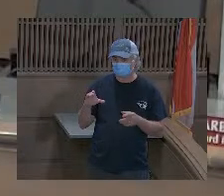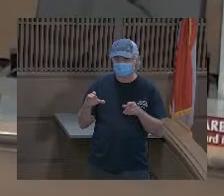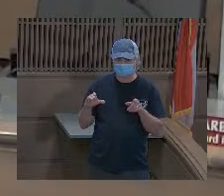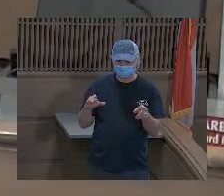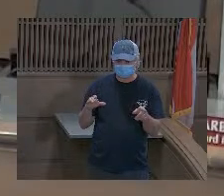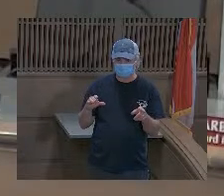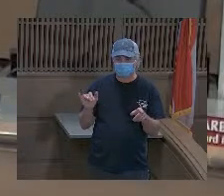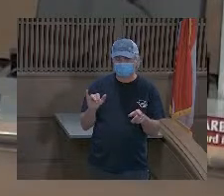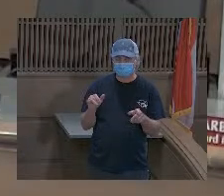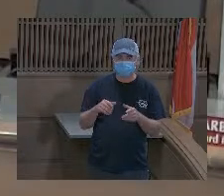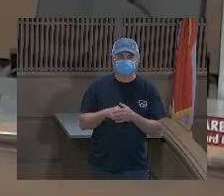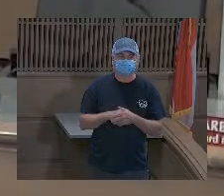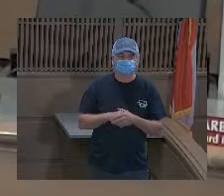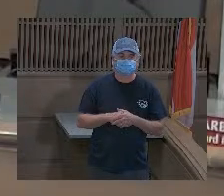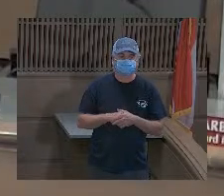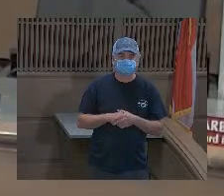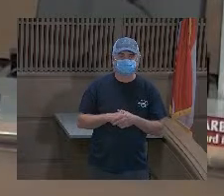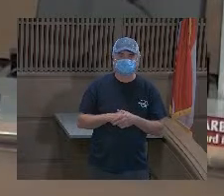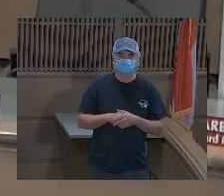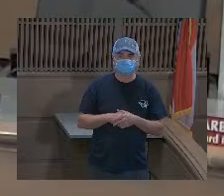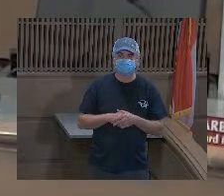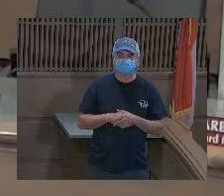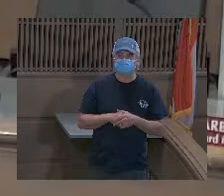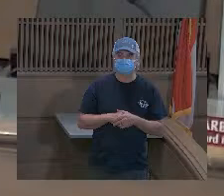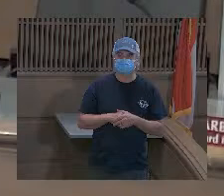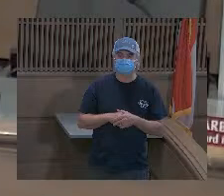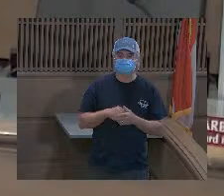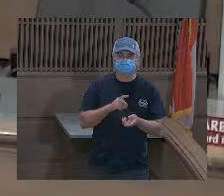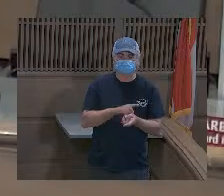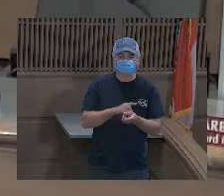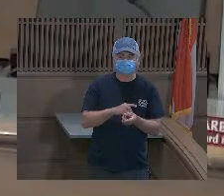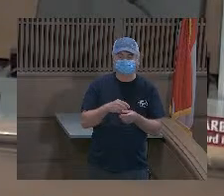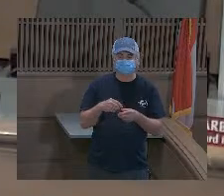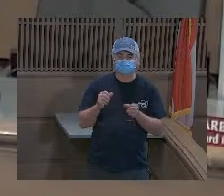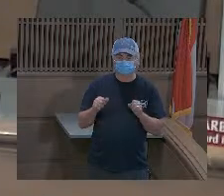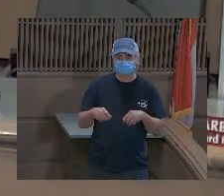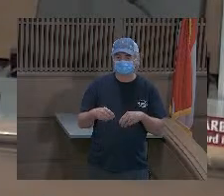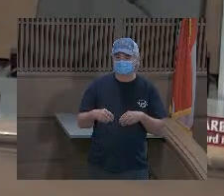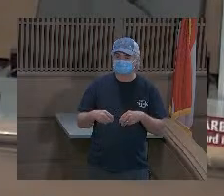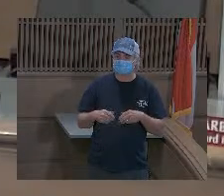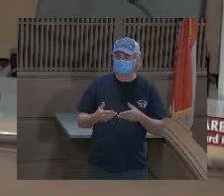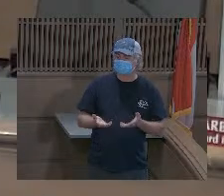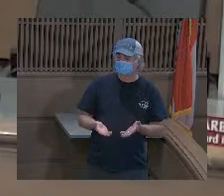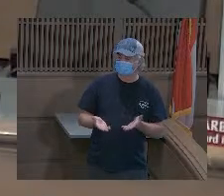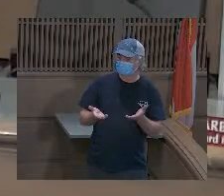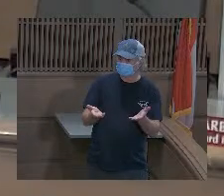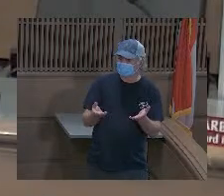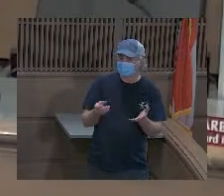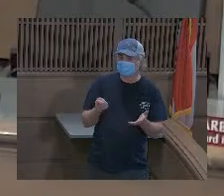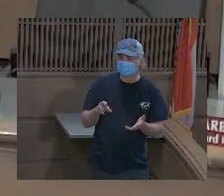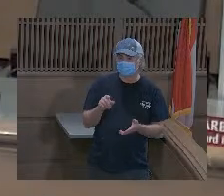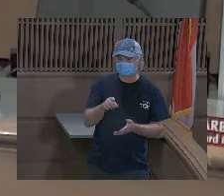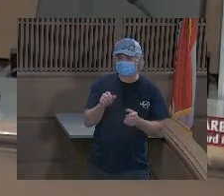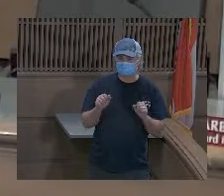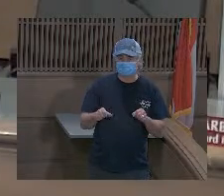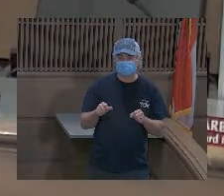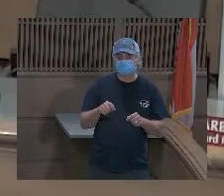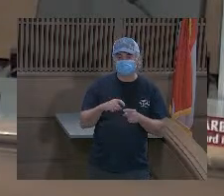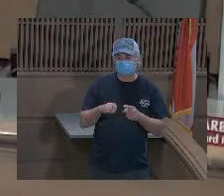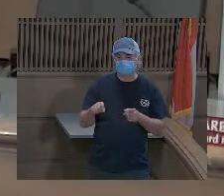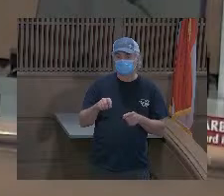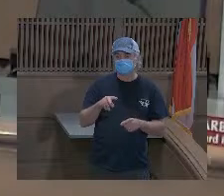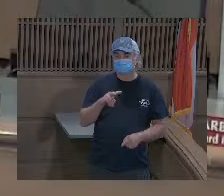hospitalization. So your doctor can refer you for the infusion, or you can also call